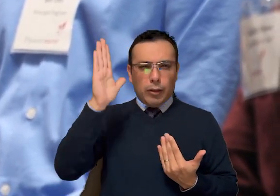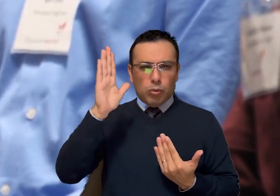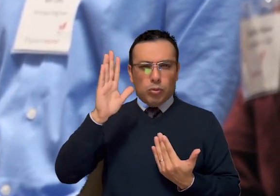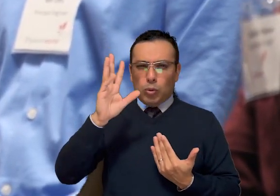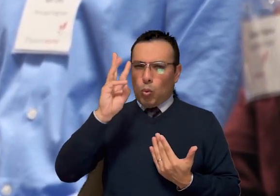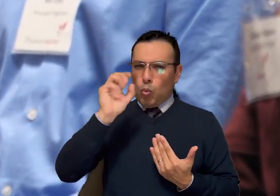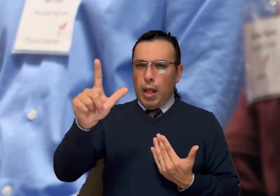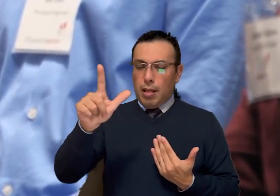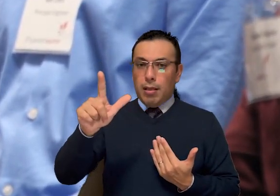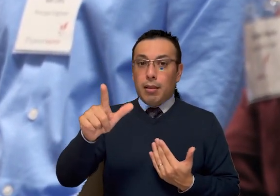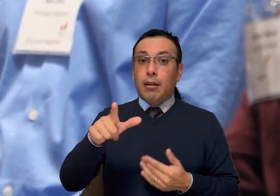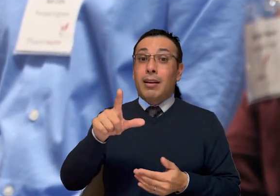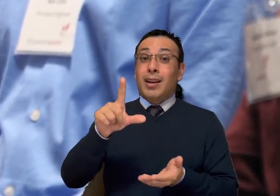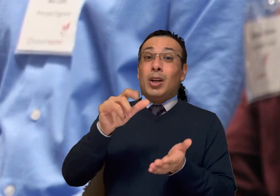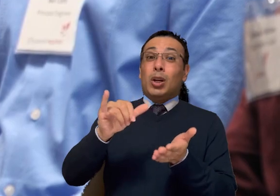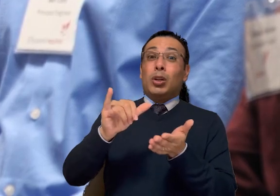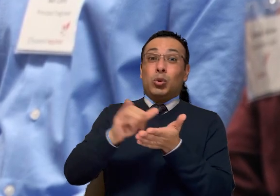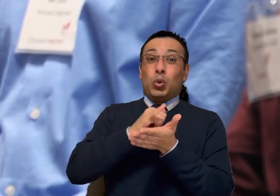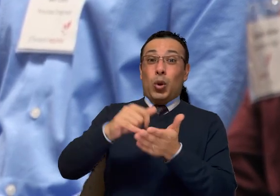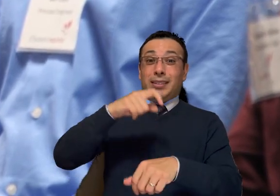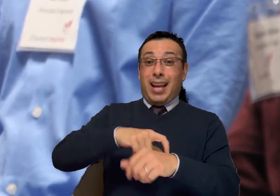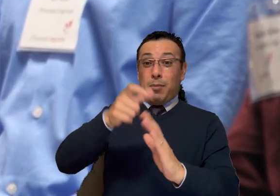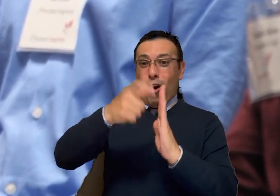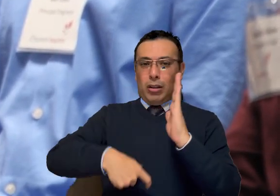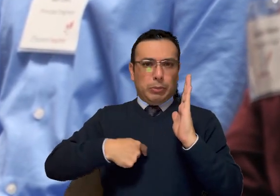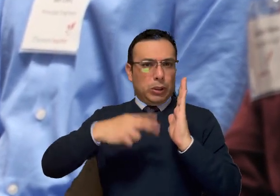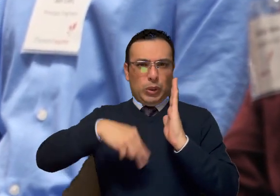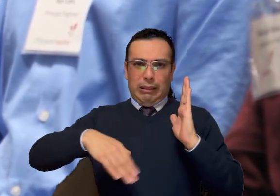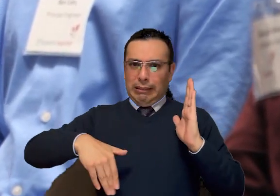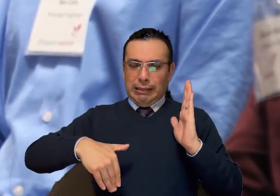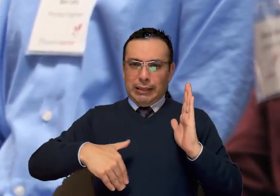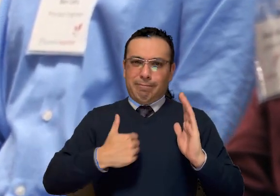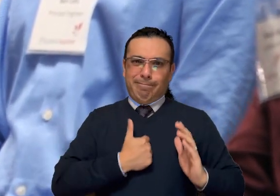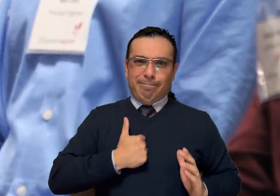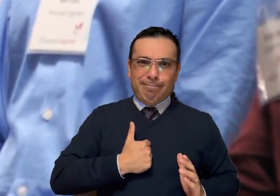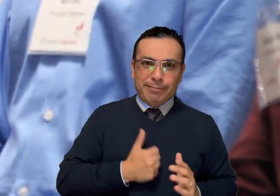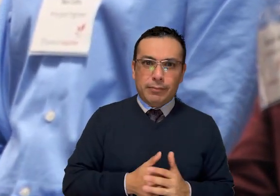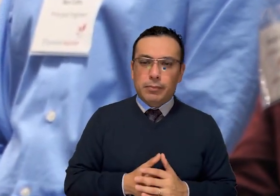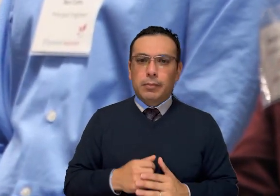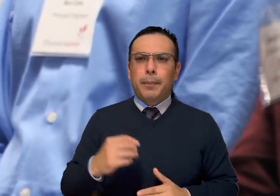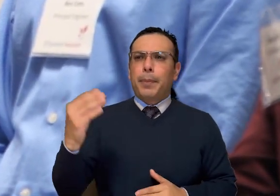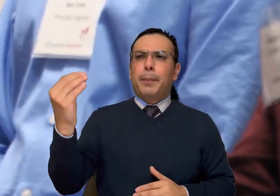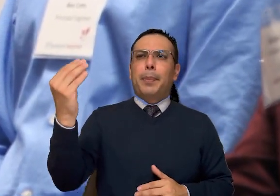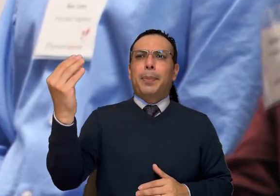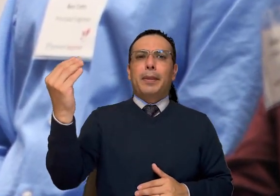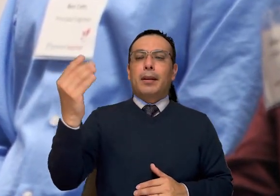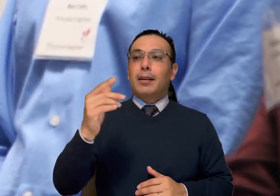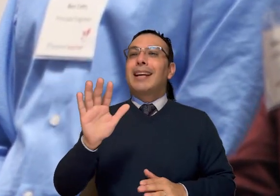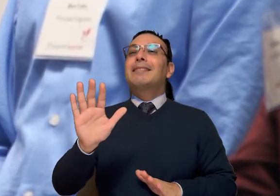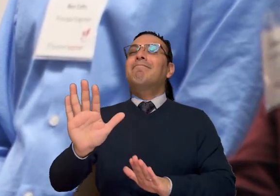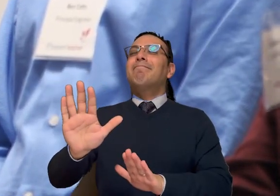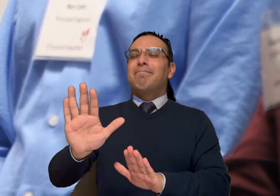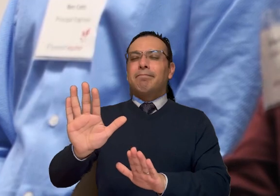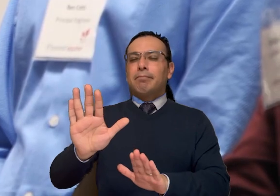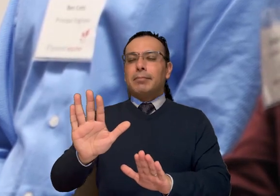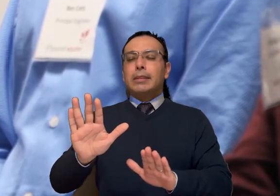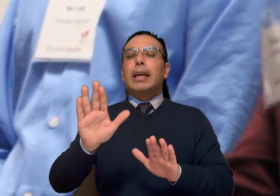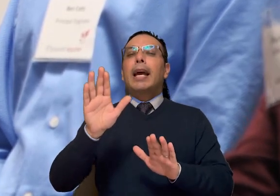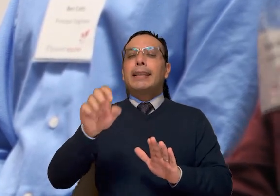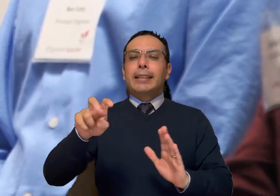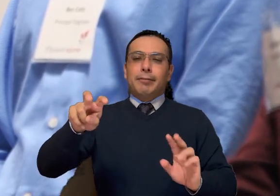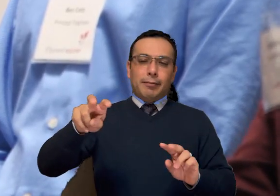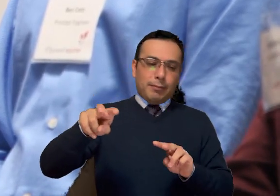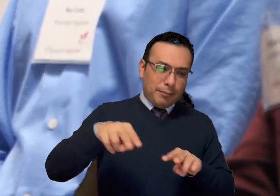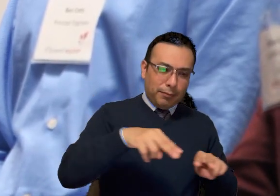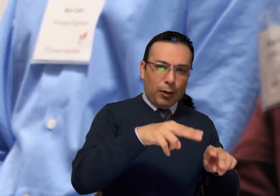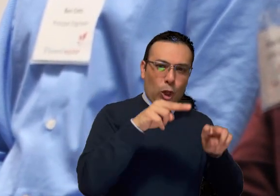So let's switch to another question, which is about, this is about. Sorry, we wouldn't do it